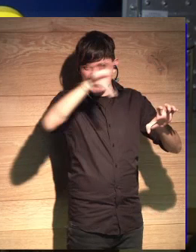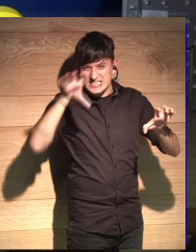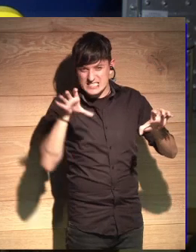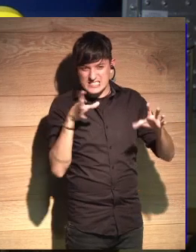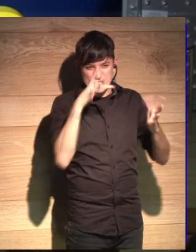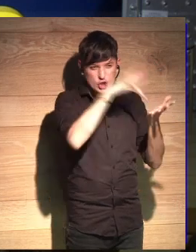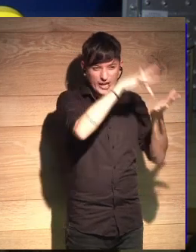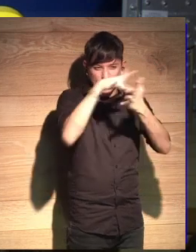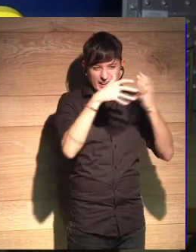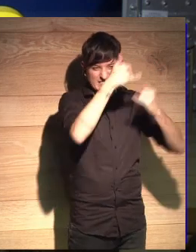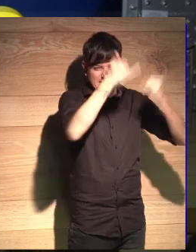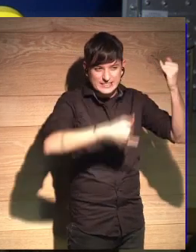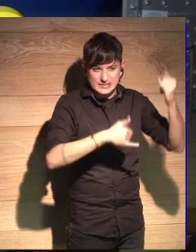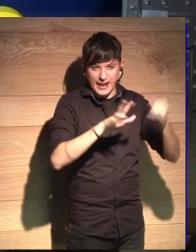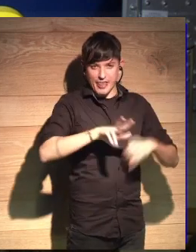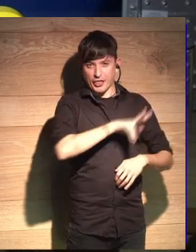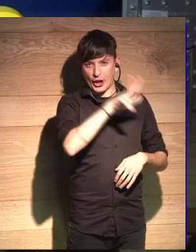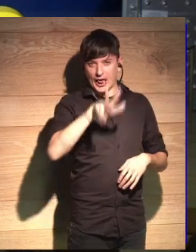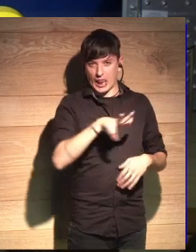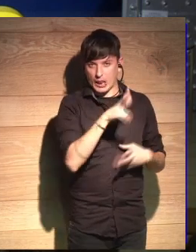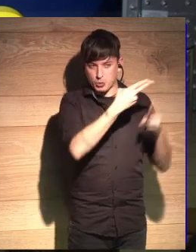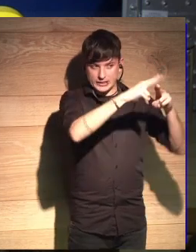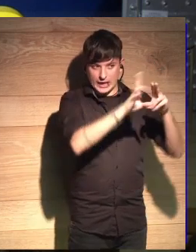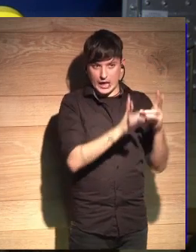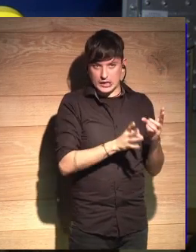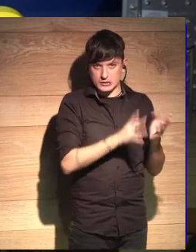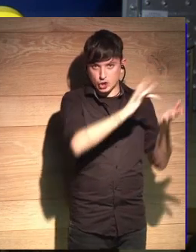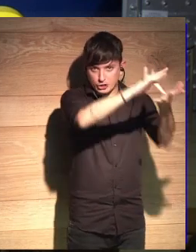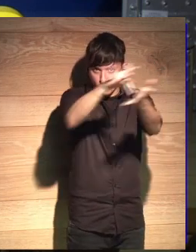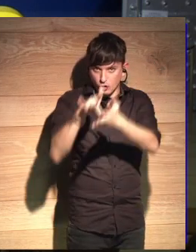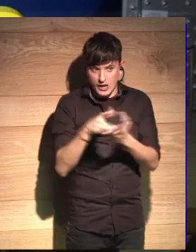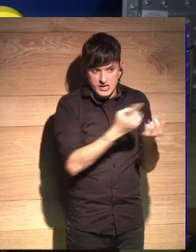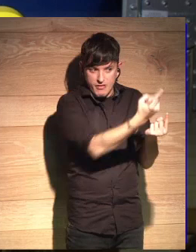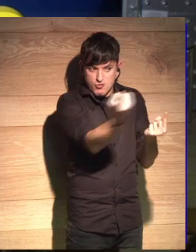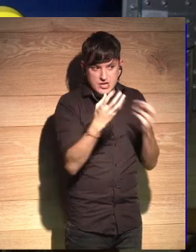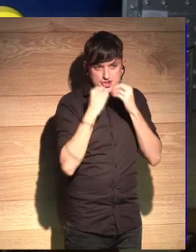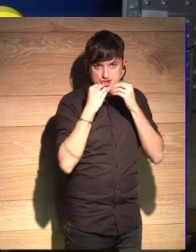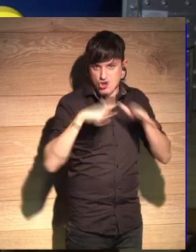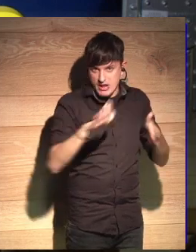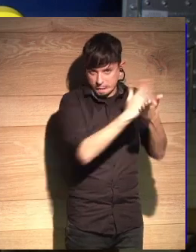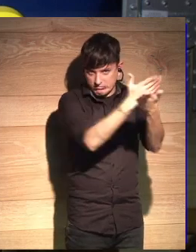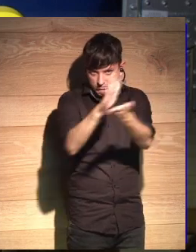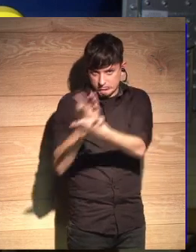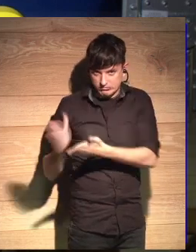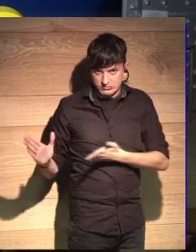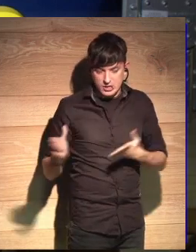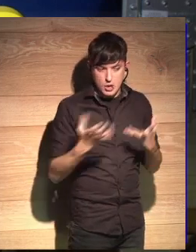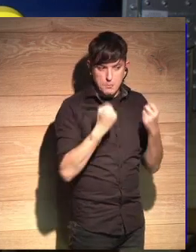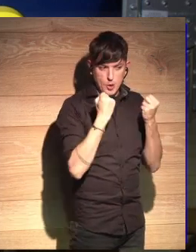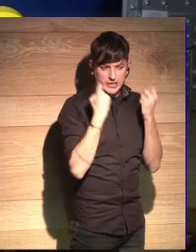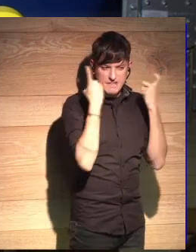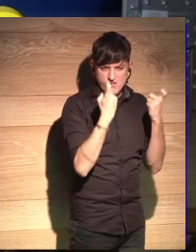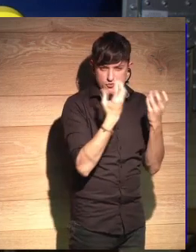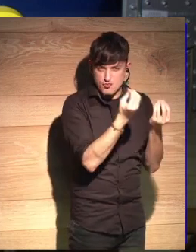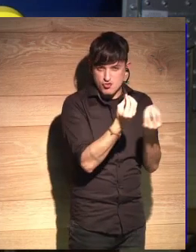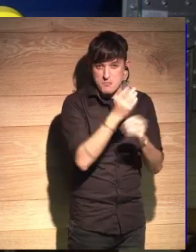crises, each of which is a powerful story by itself, but they also raise practical questions